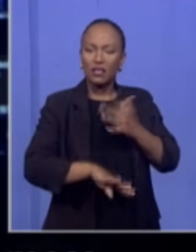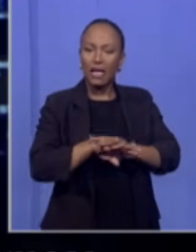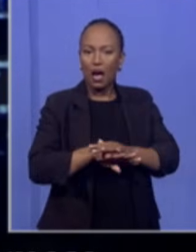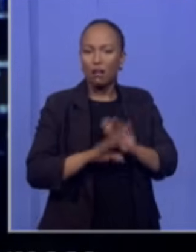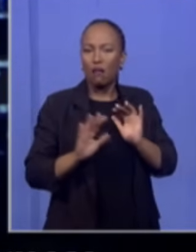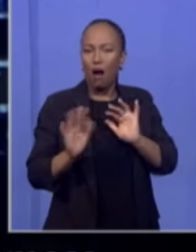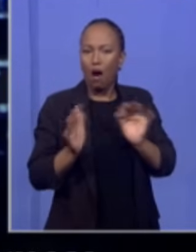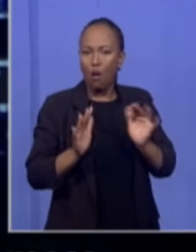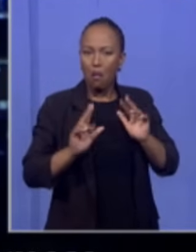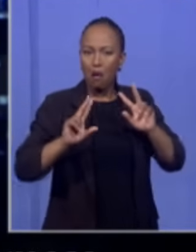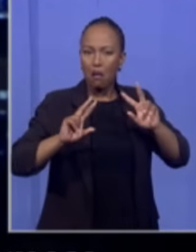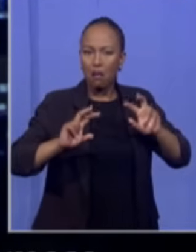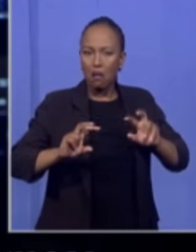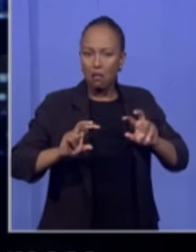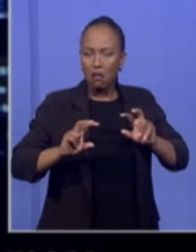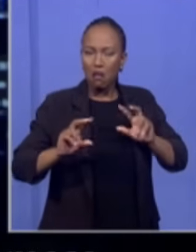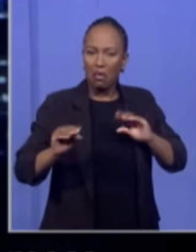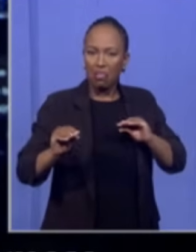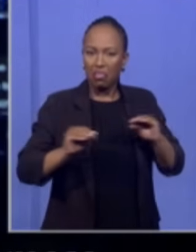Griffiths Mngenge.